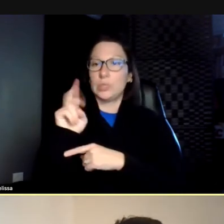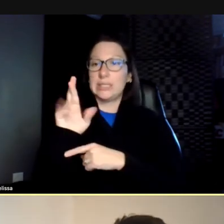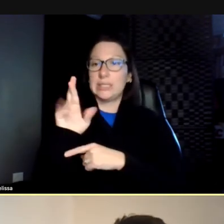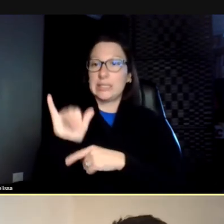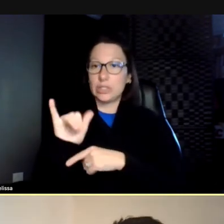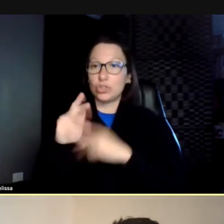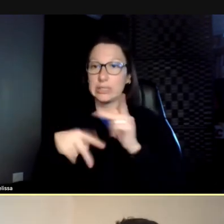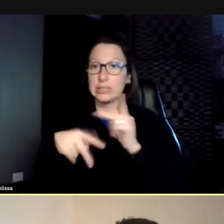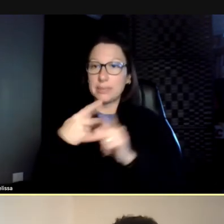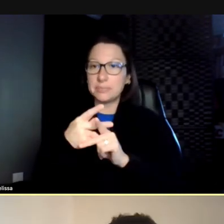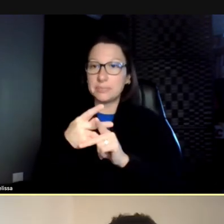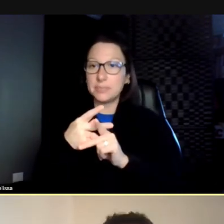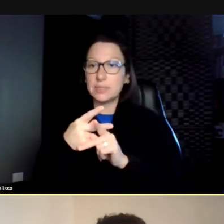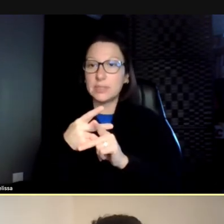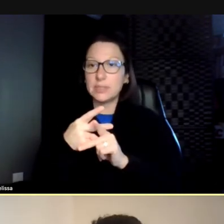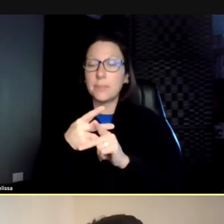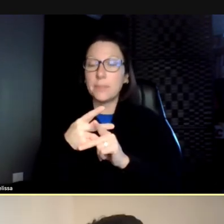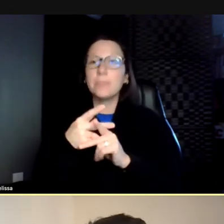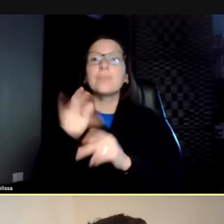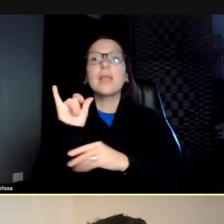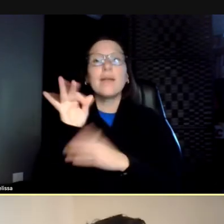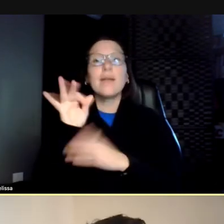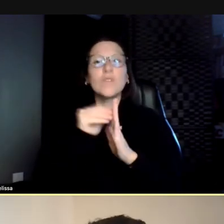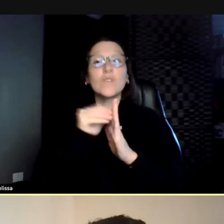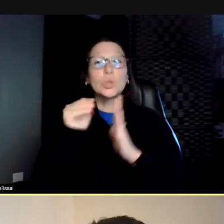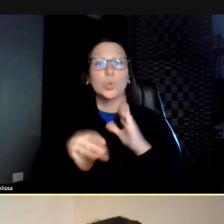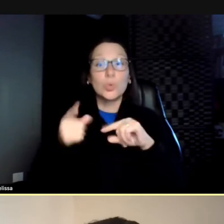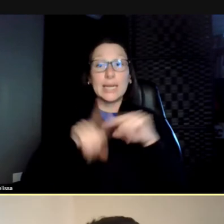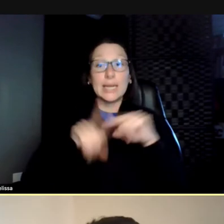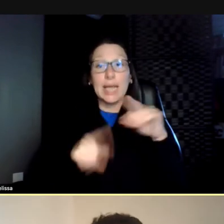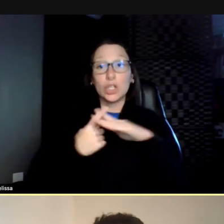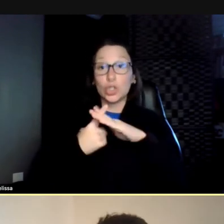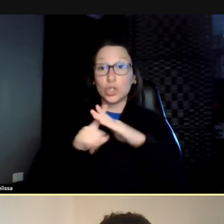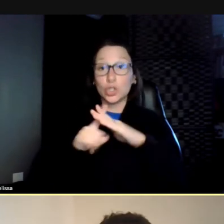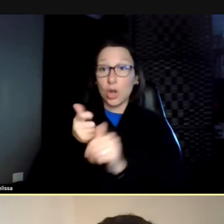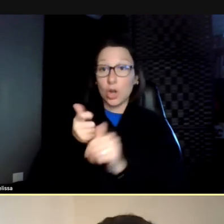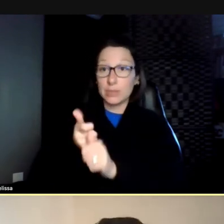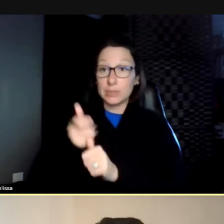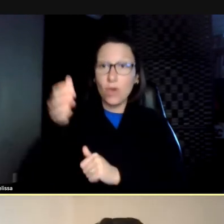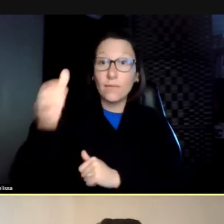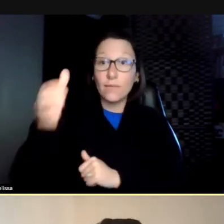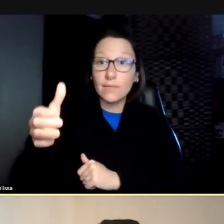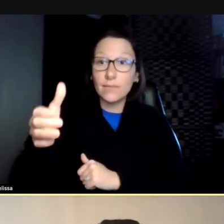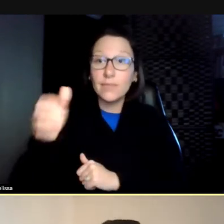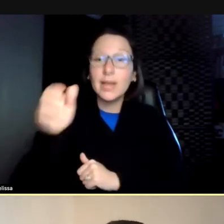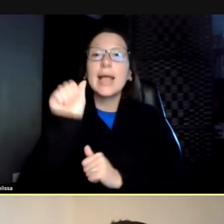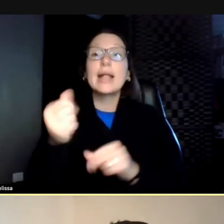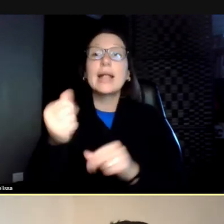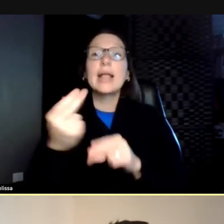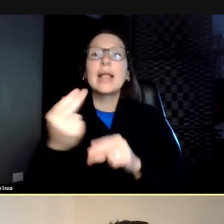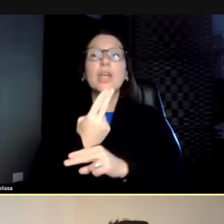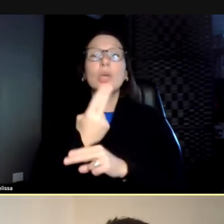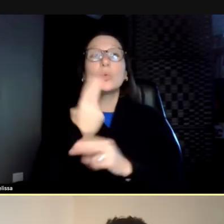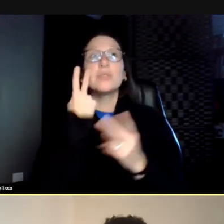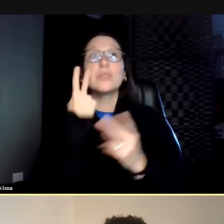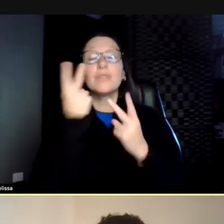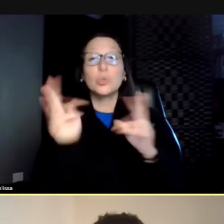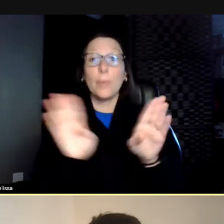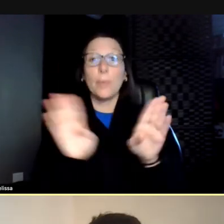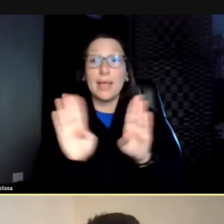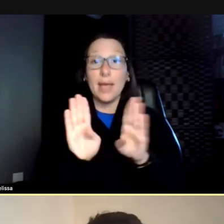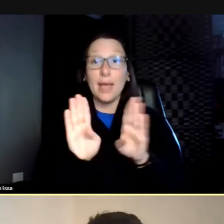initiate a reach, can they use a visual behavior to attend or to explore